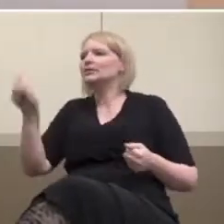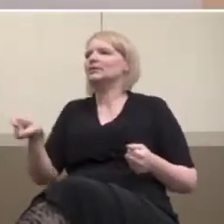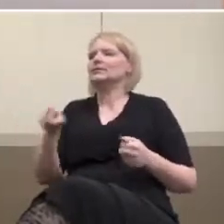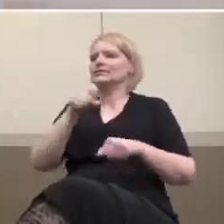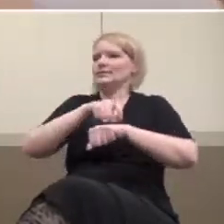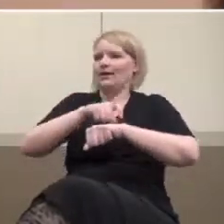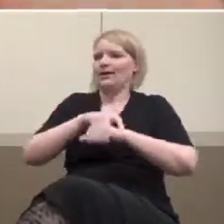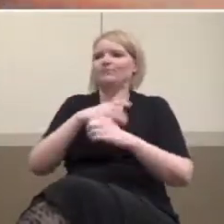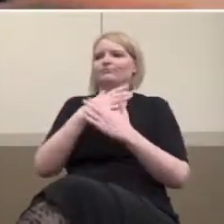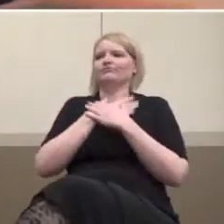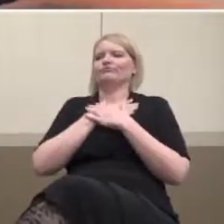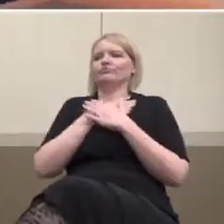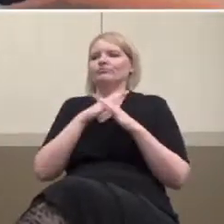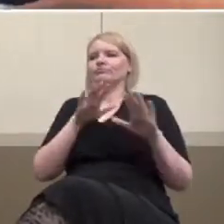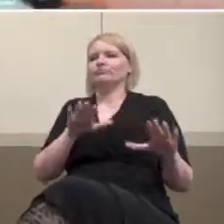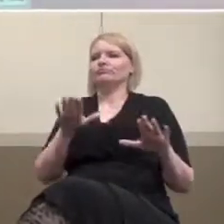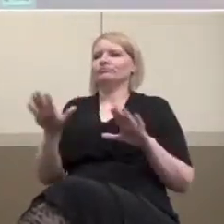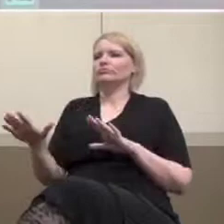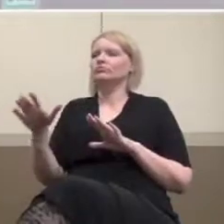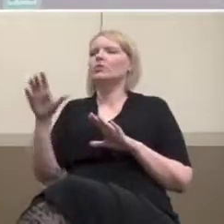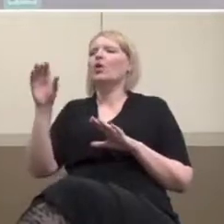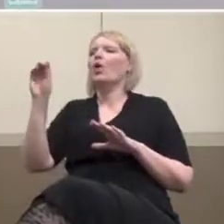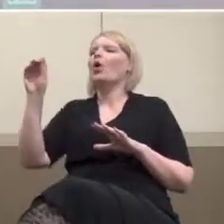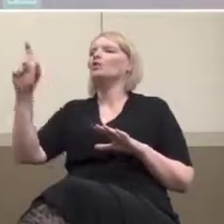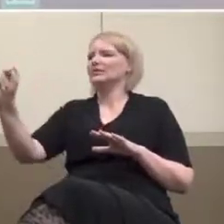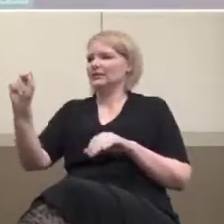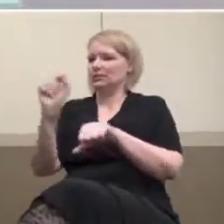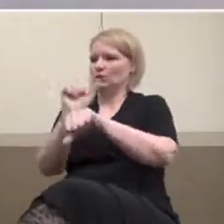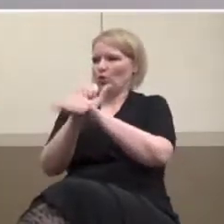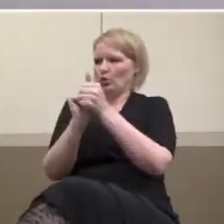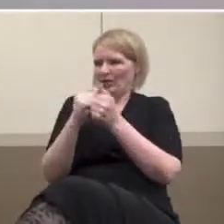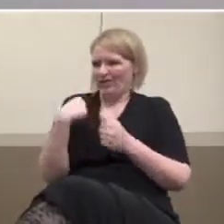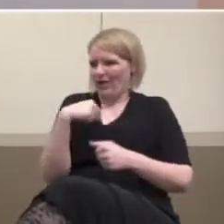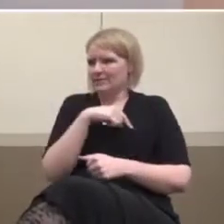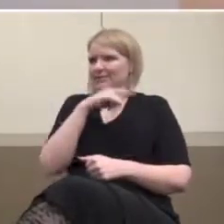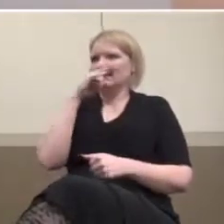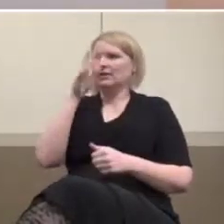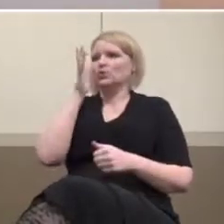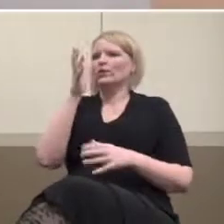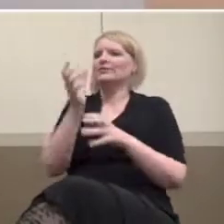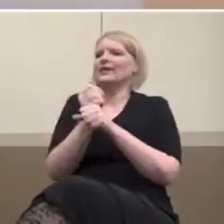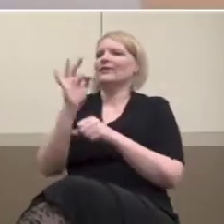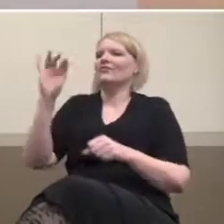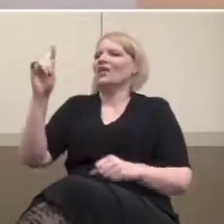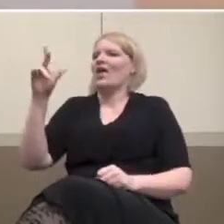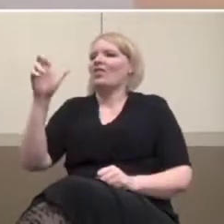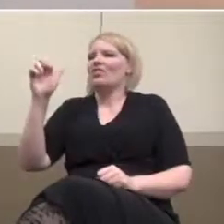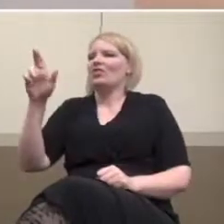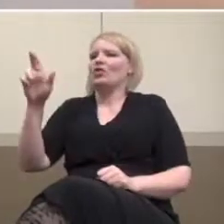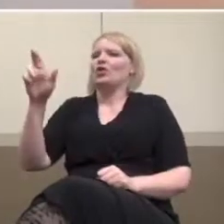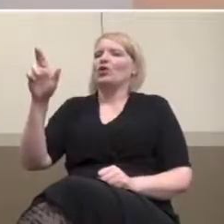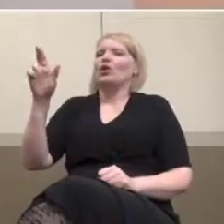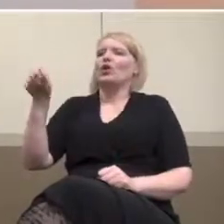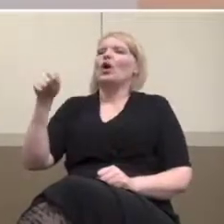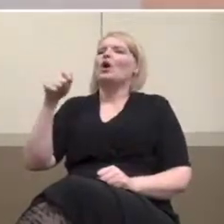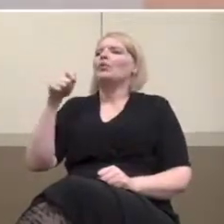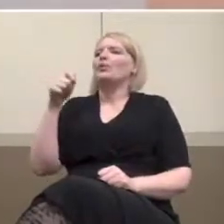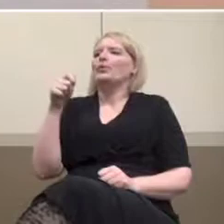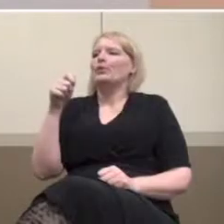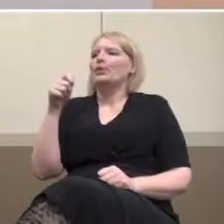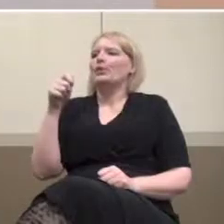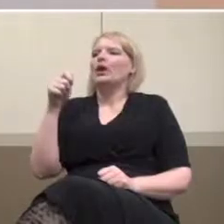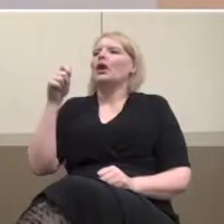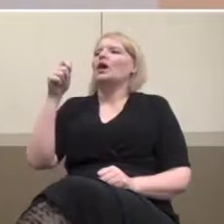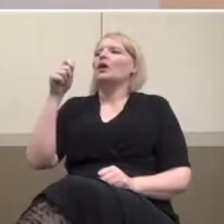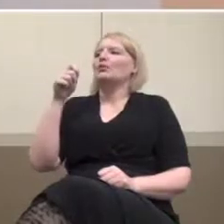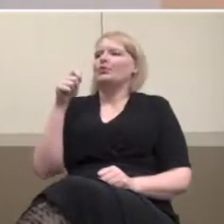that. Or our OT was working with us when the kids would take a feather in their hand and they would just take some breaths, and they didn't want the feather to blow out of their